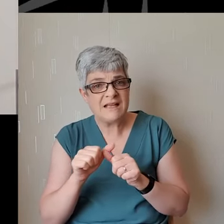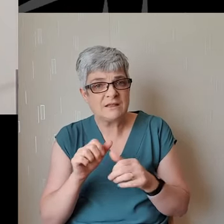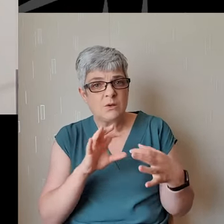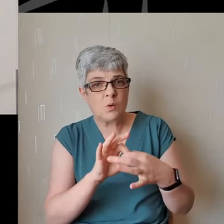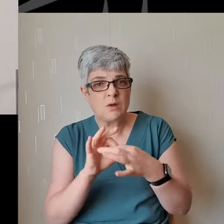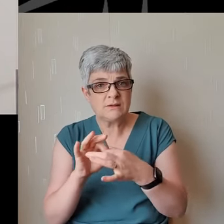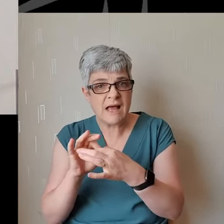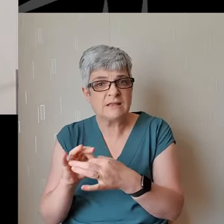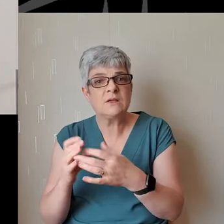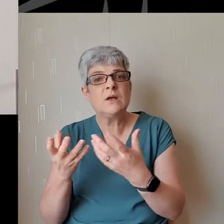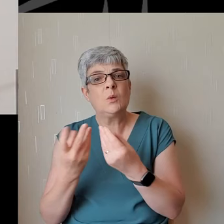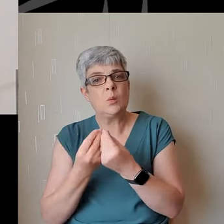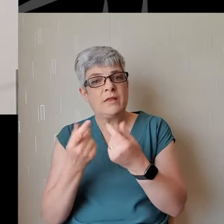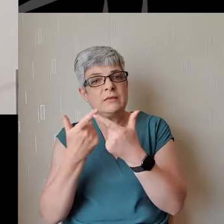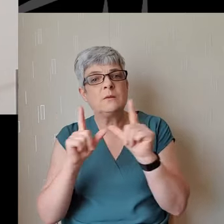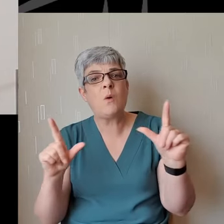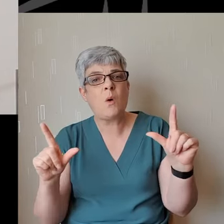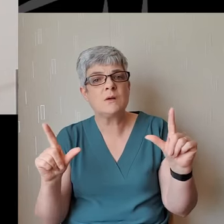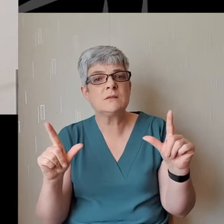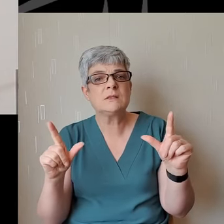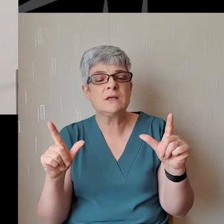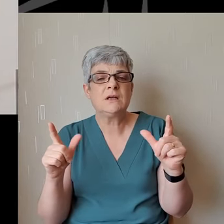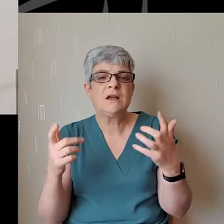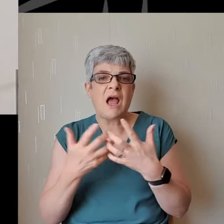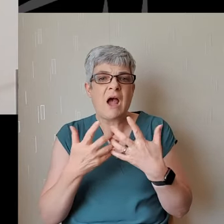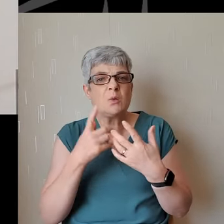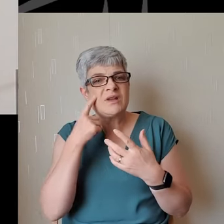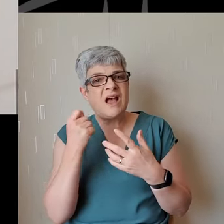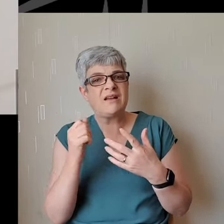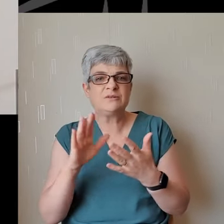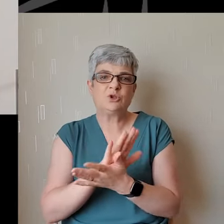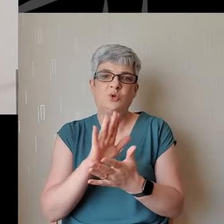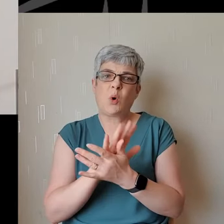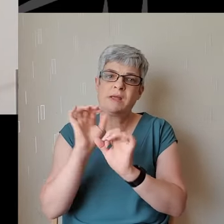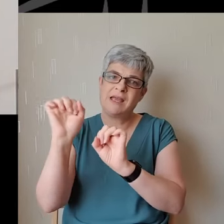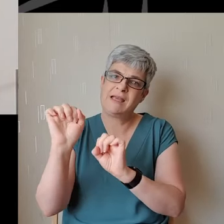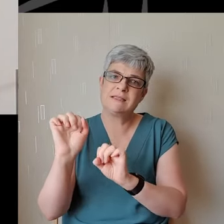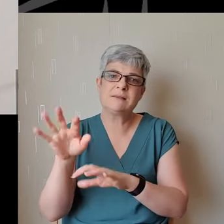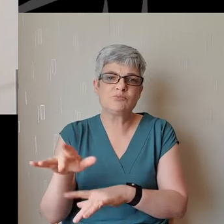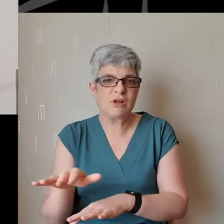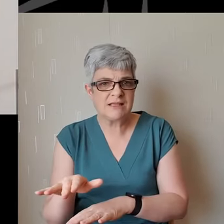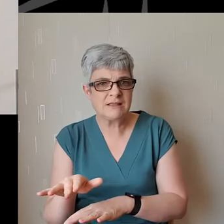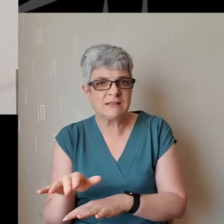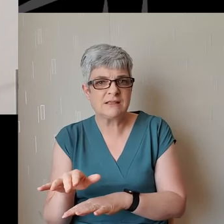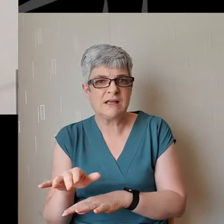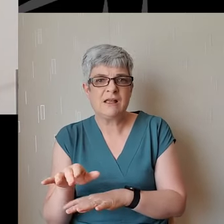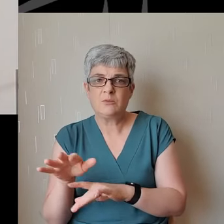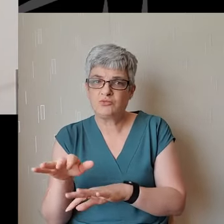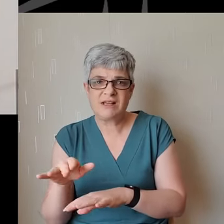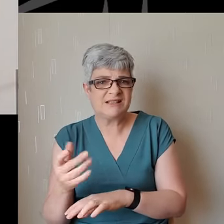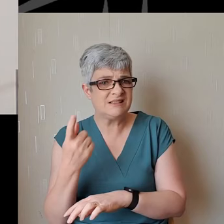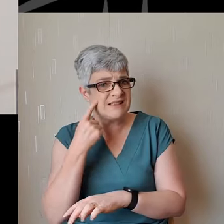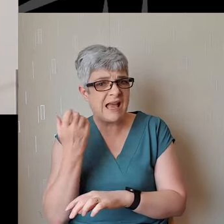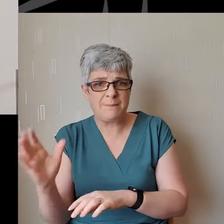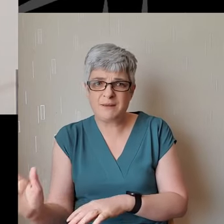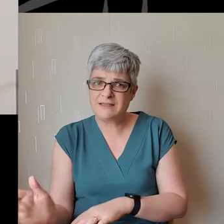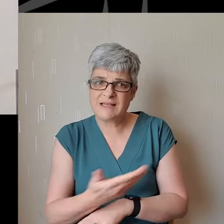the Lord and how that we can enjoy his presence, a presence that can never be taken from